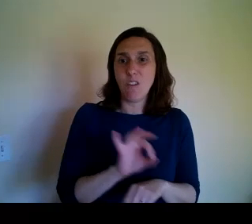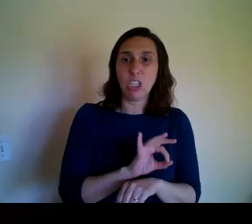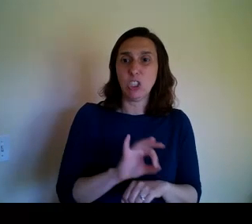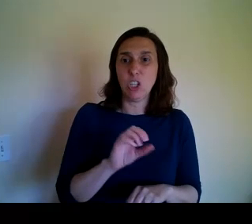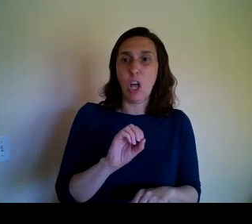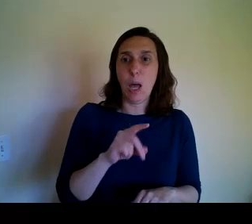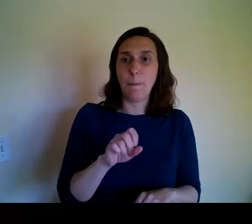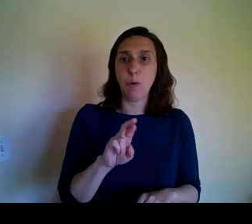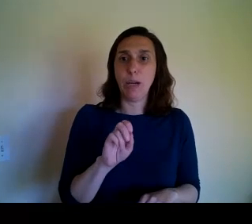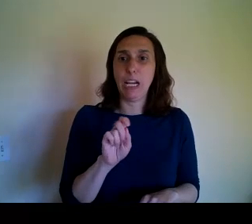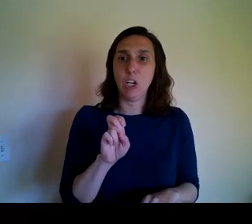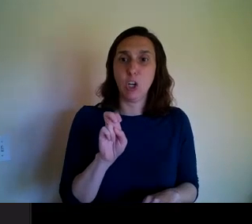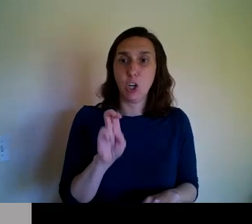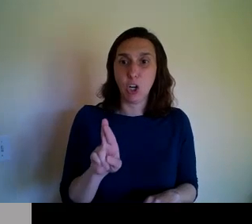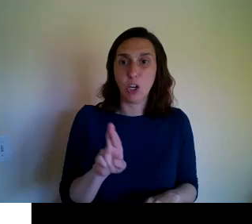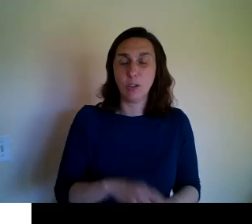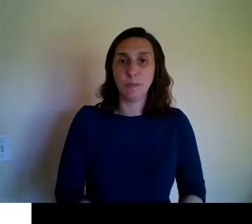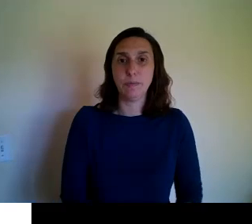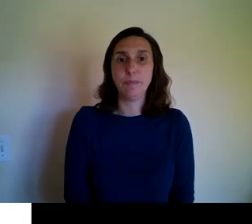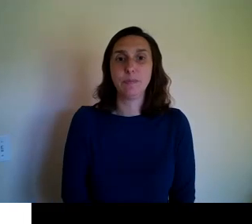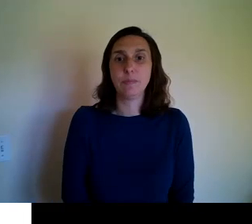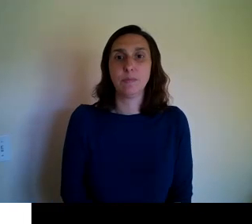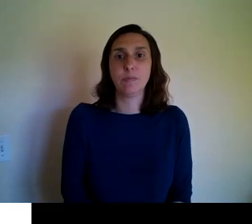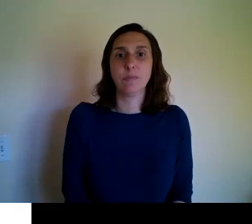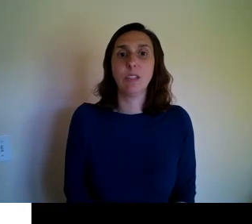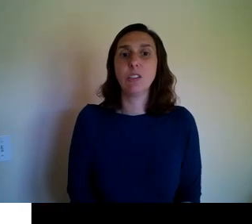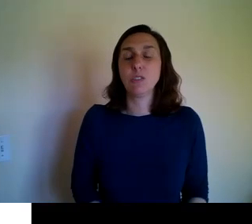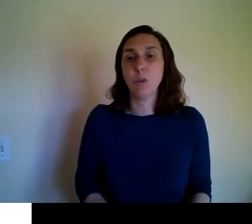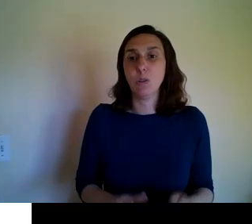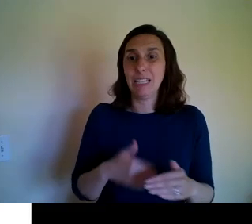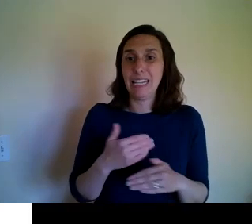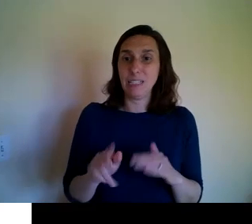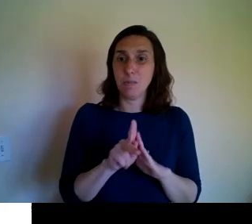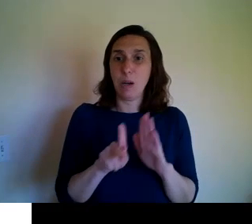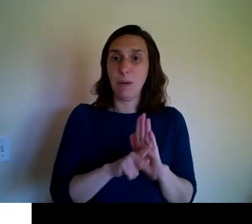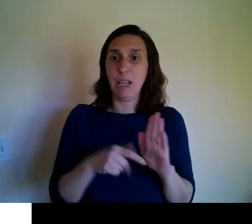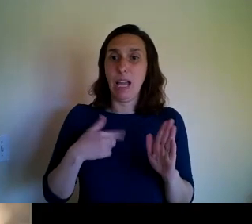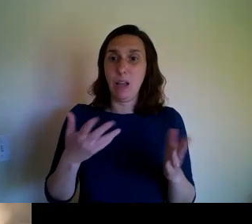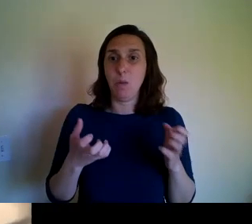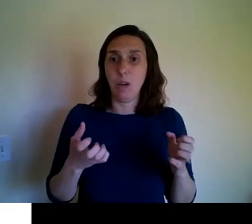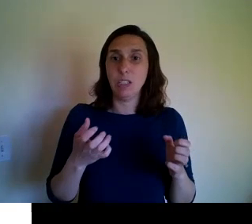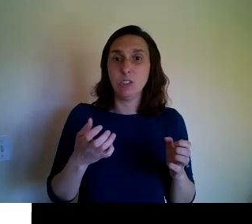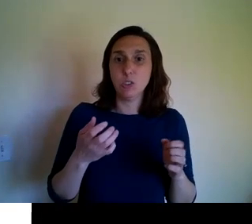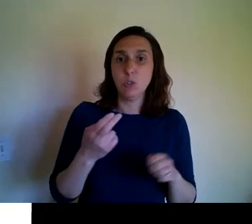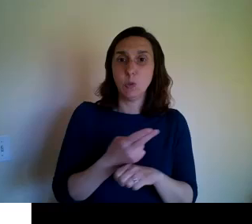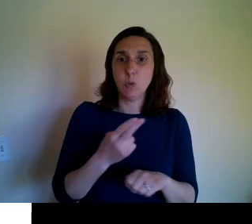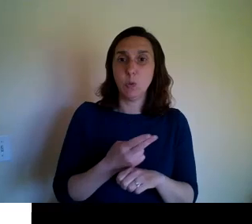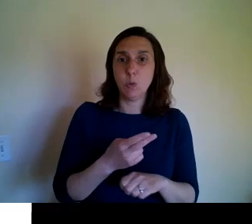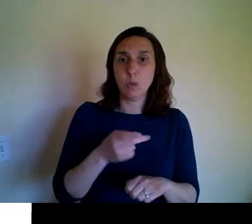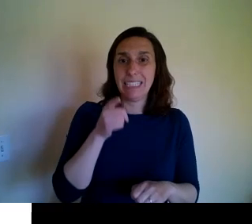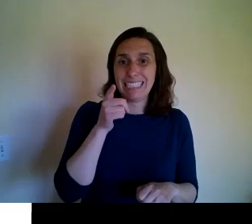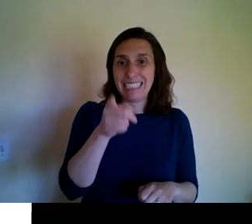properties. Whoops. The next property I want to explore is this power